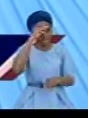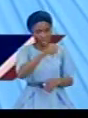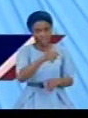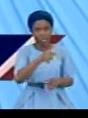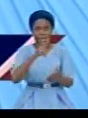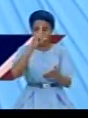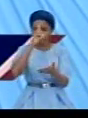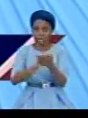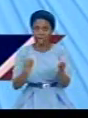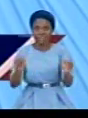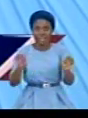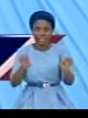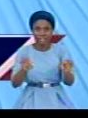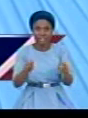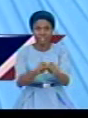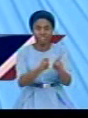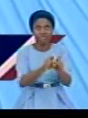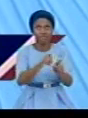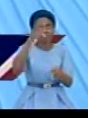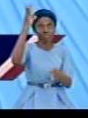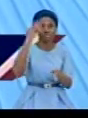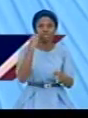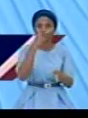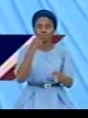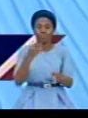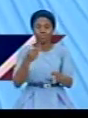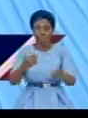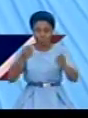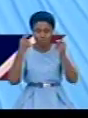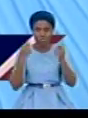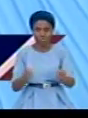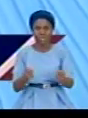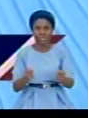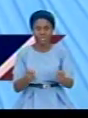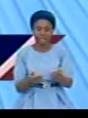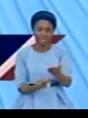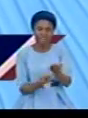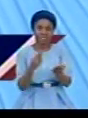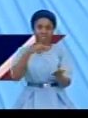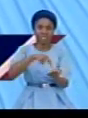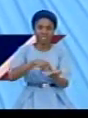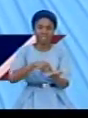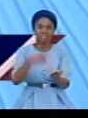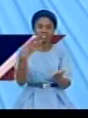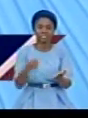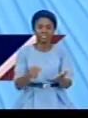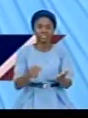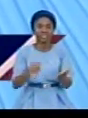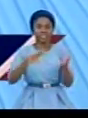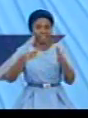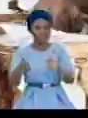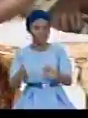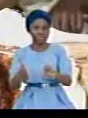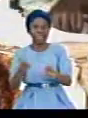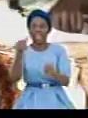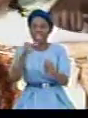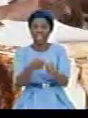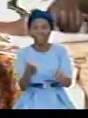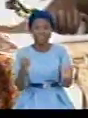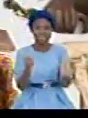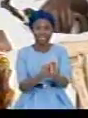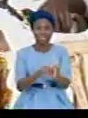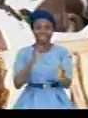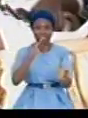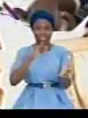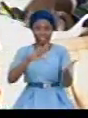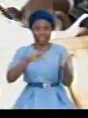dead. Everything that is dead in your family, in your body, will have resurrection life today.